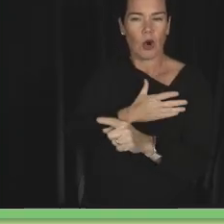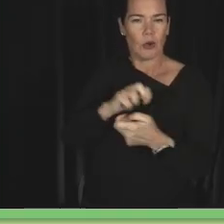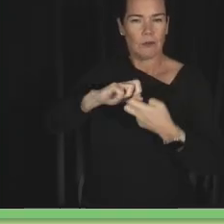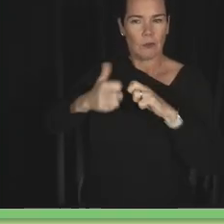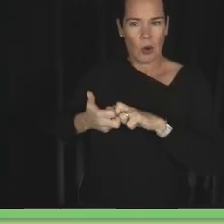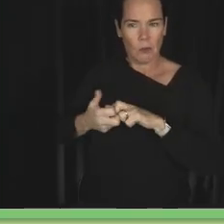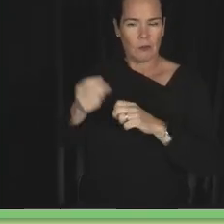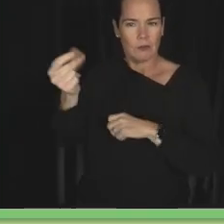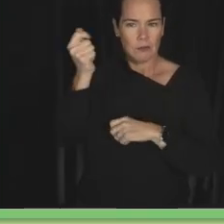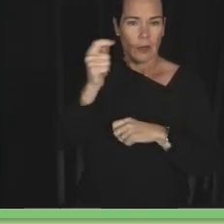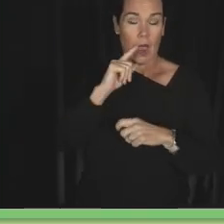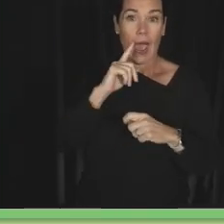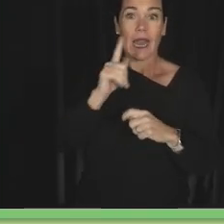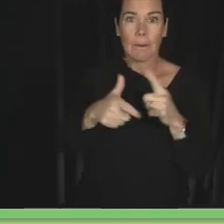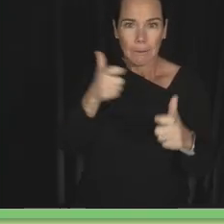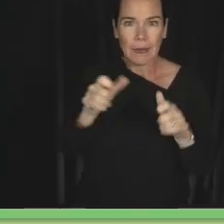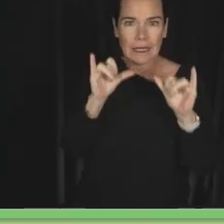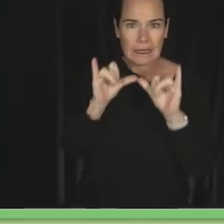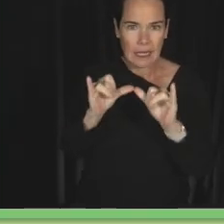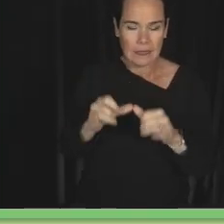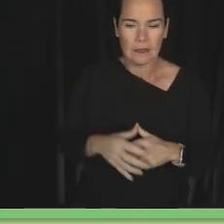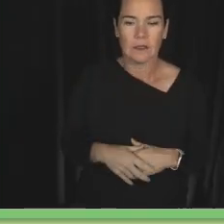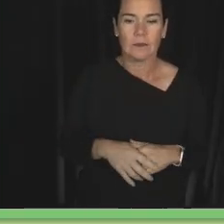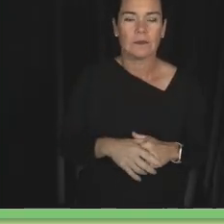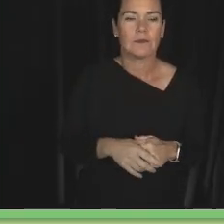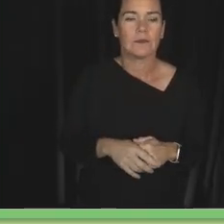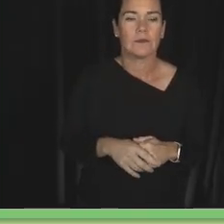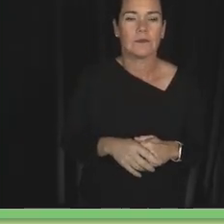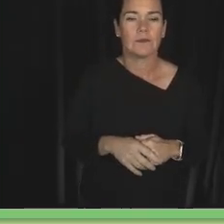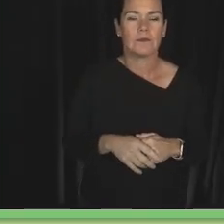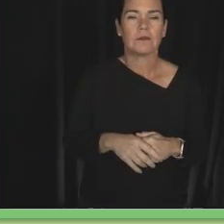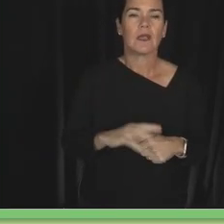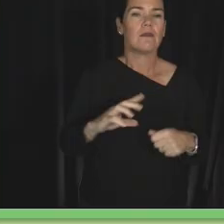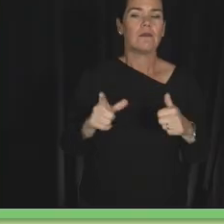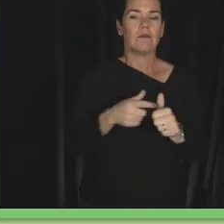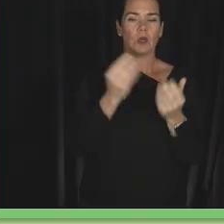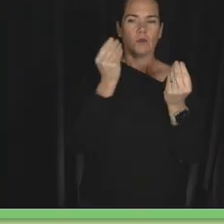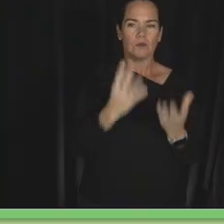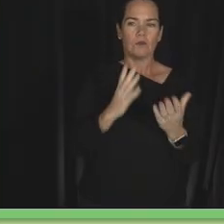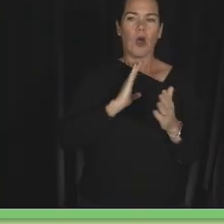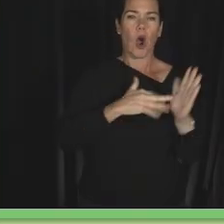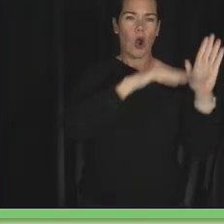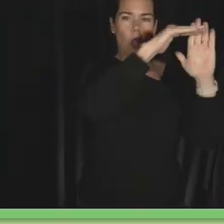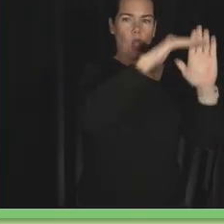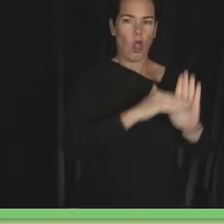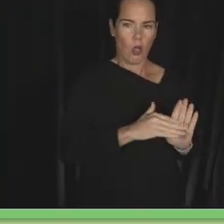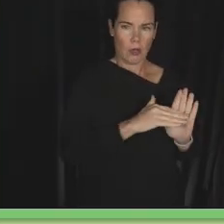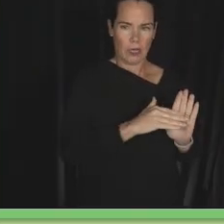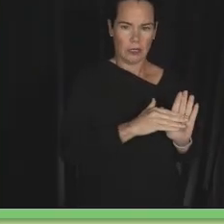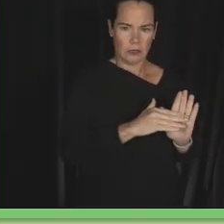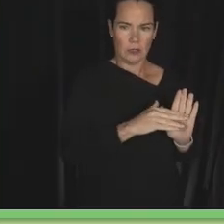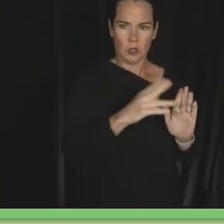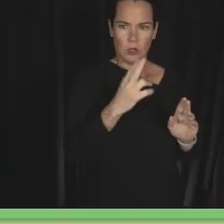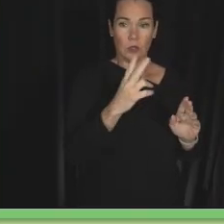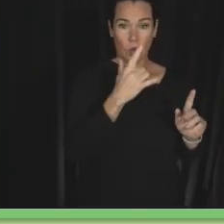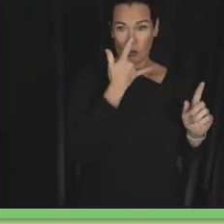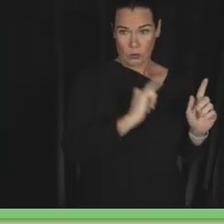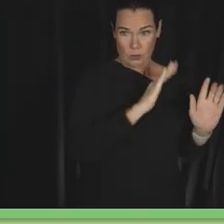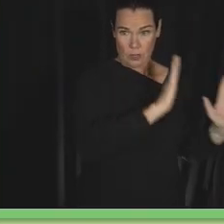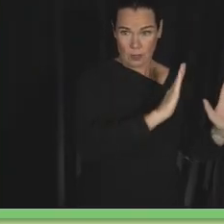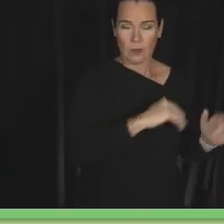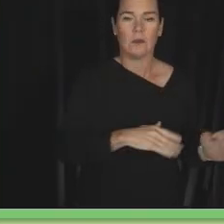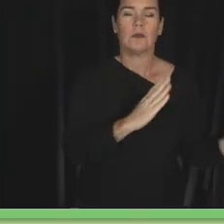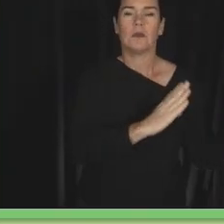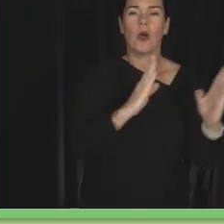the scene for you, I'm first going to share with you a high-level architecture of what our logging solution looks like. Then I'll share the unique challenges that